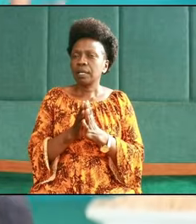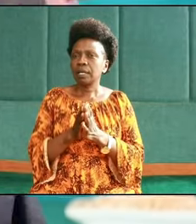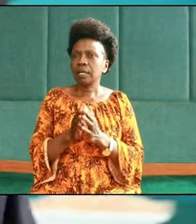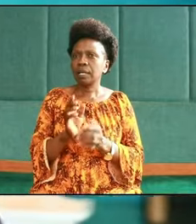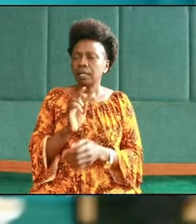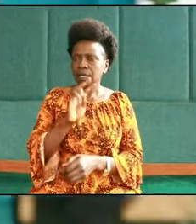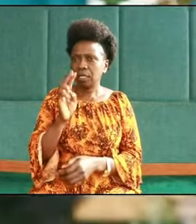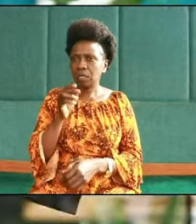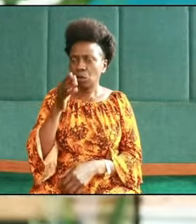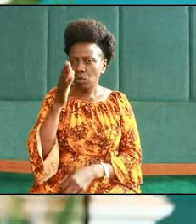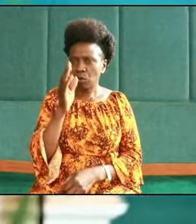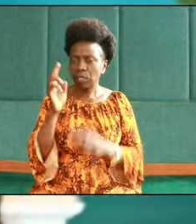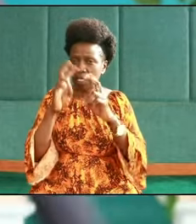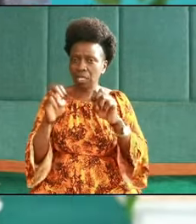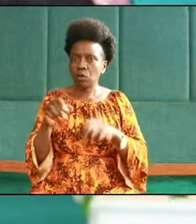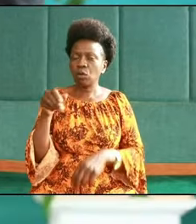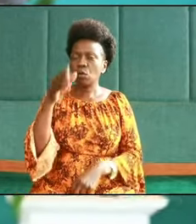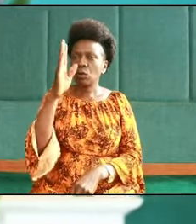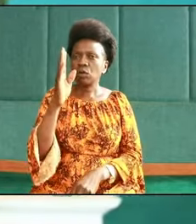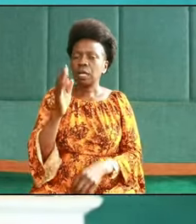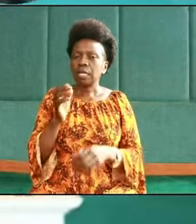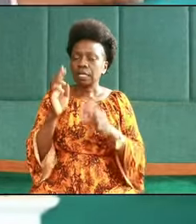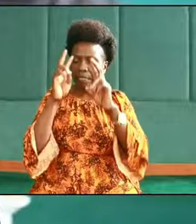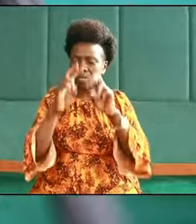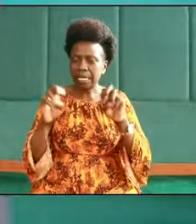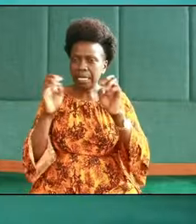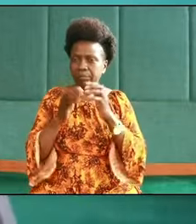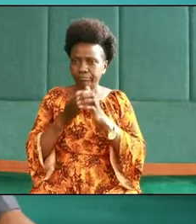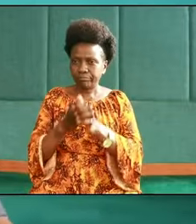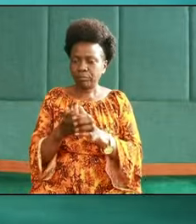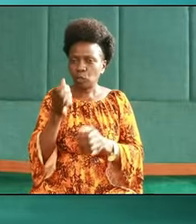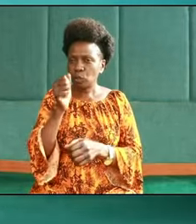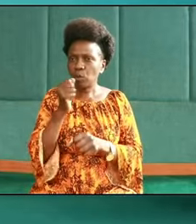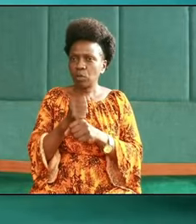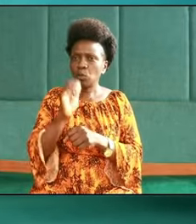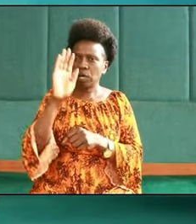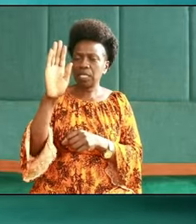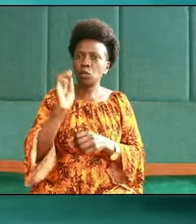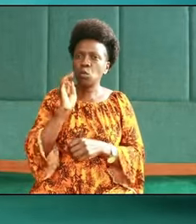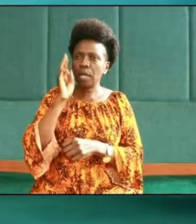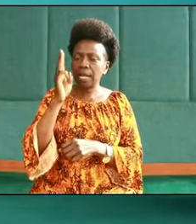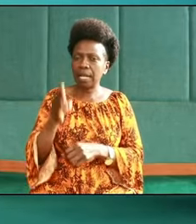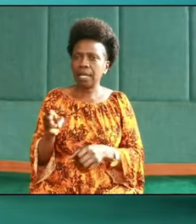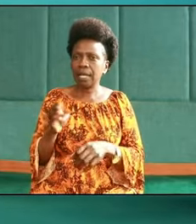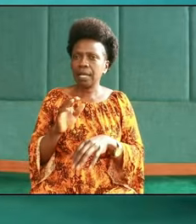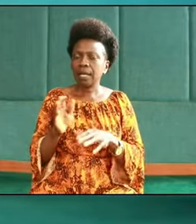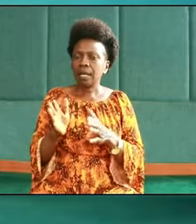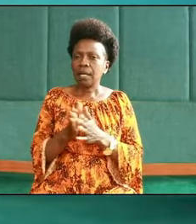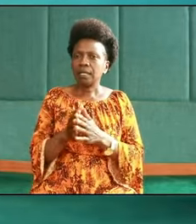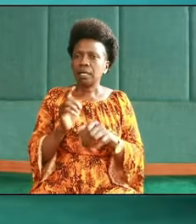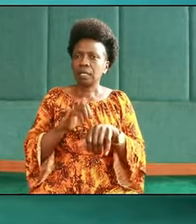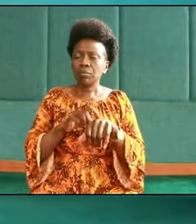consult him, and seek his guidance so that we do his will. And at times,